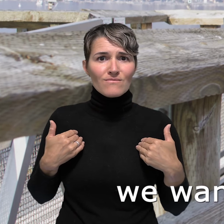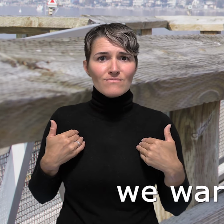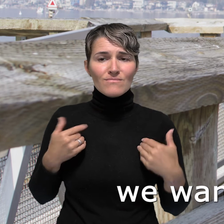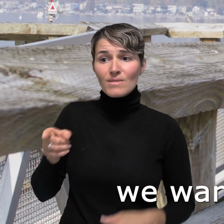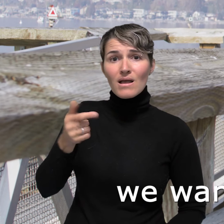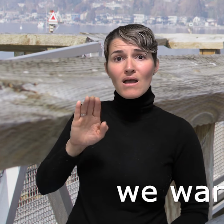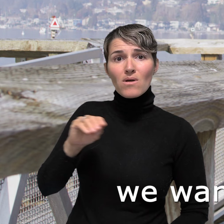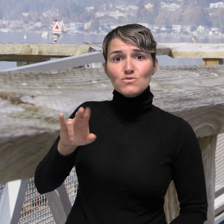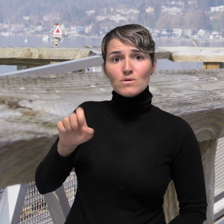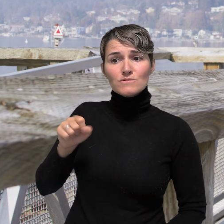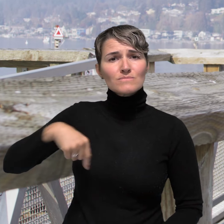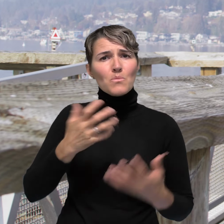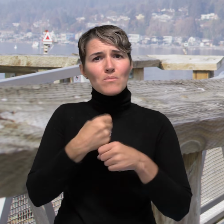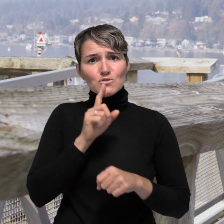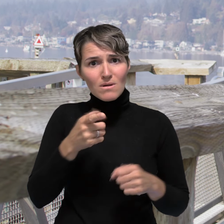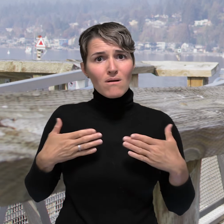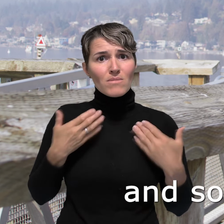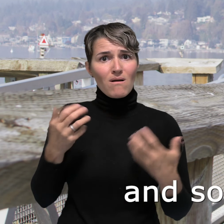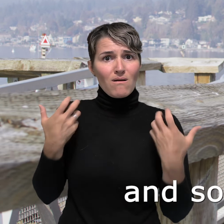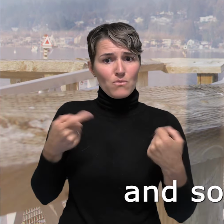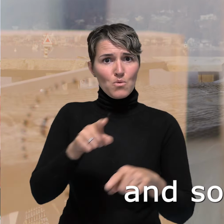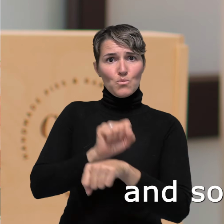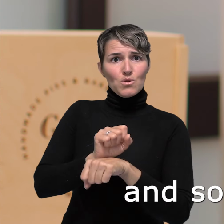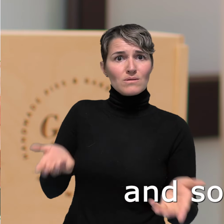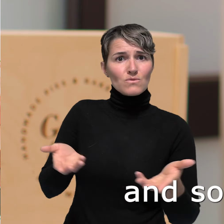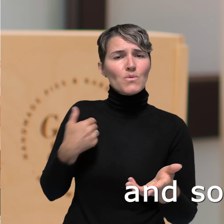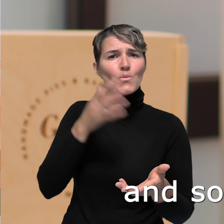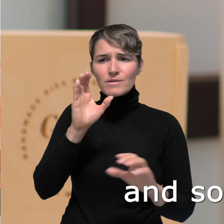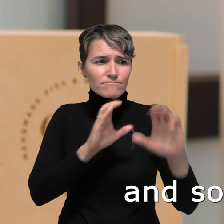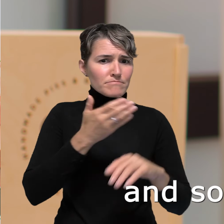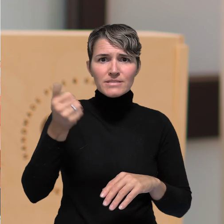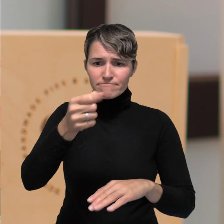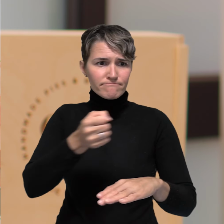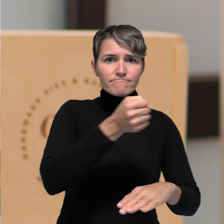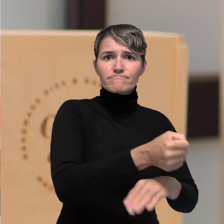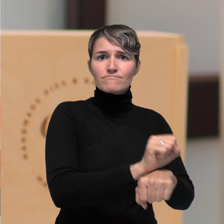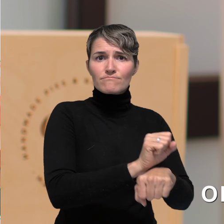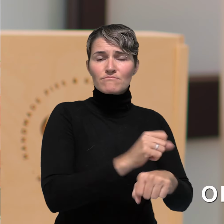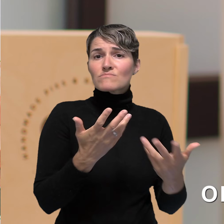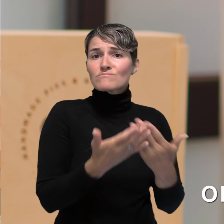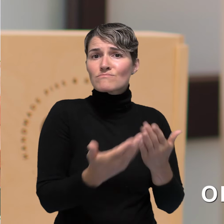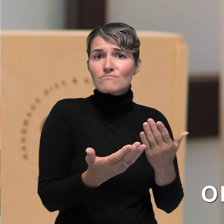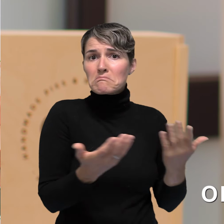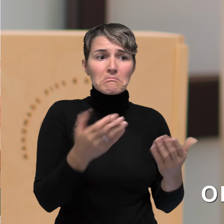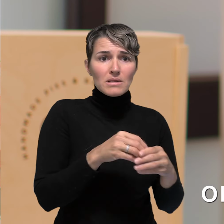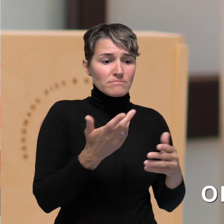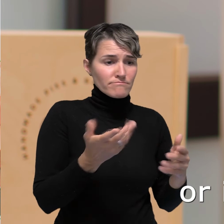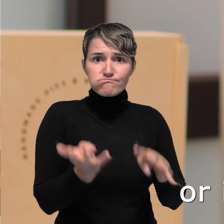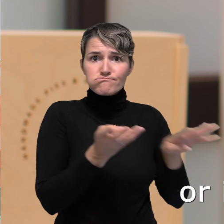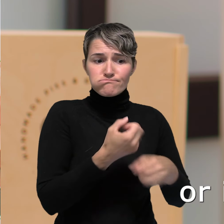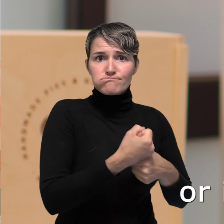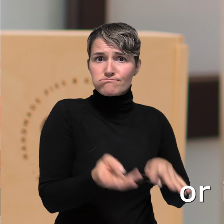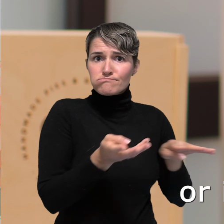and Jules, we want to make sure that you're happy and healthy while you're working here, and so we'll find the best place for you, whether that's on the line in high